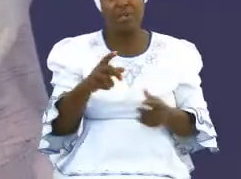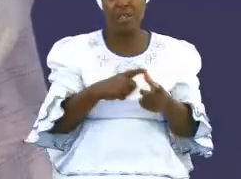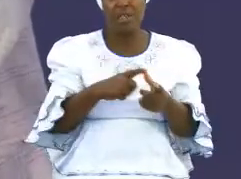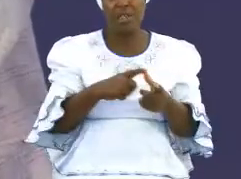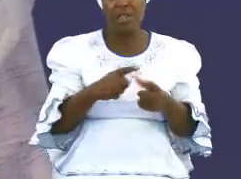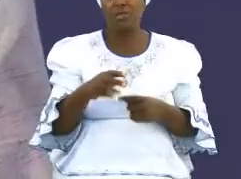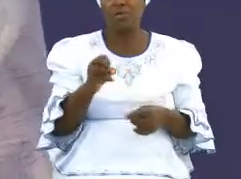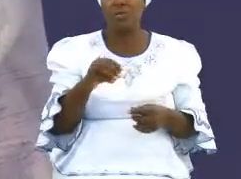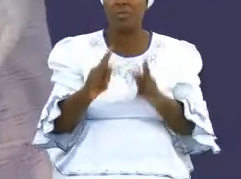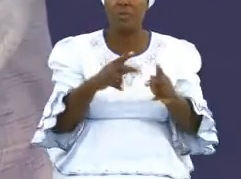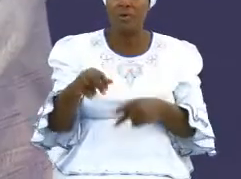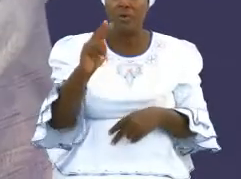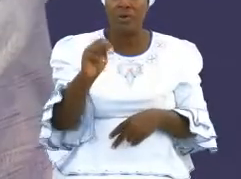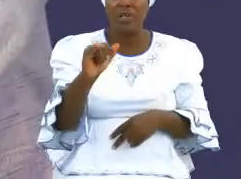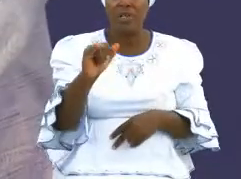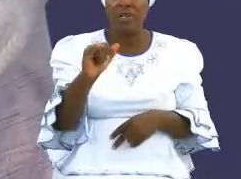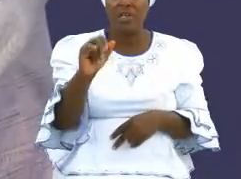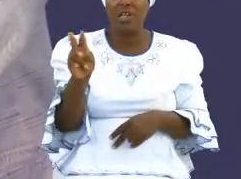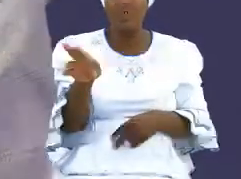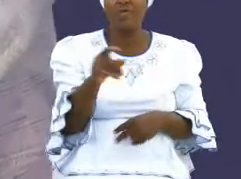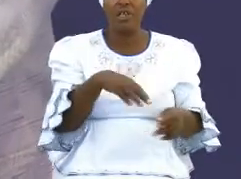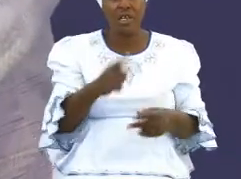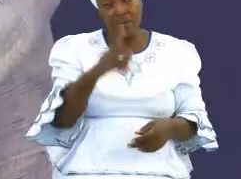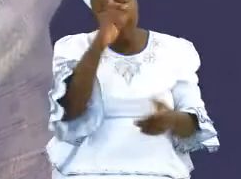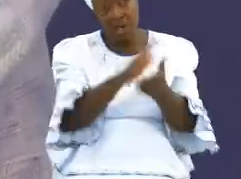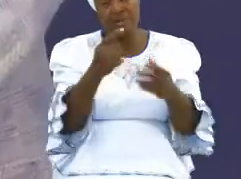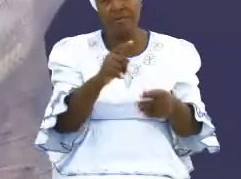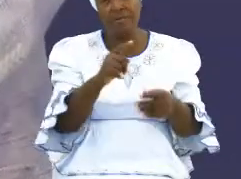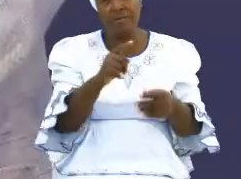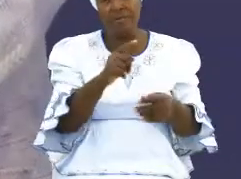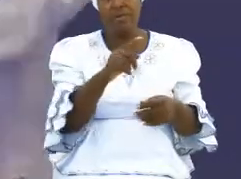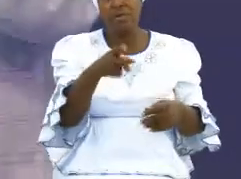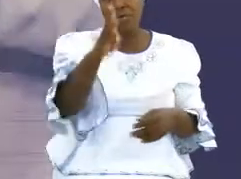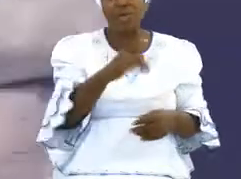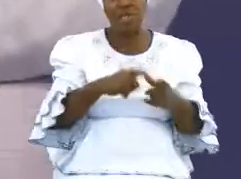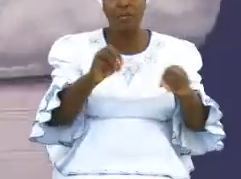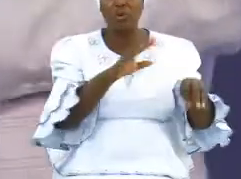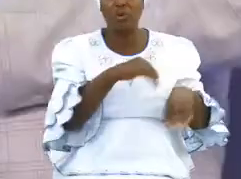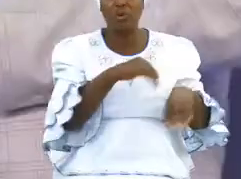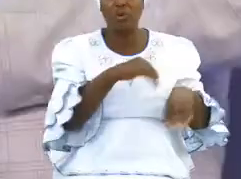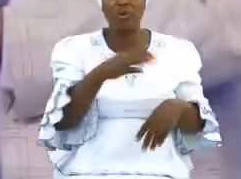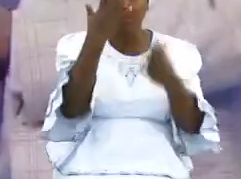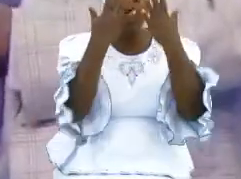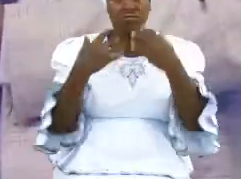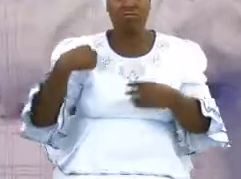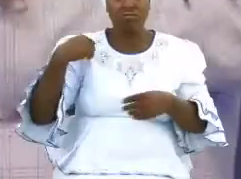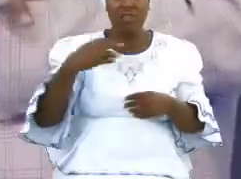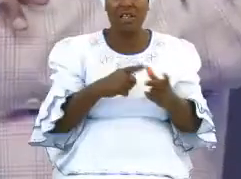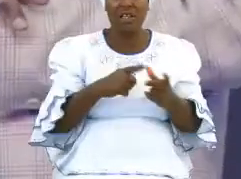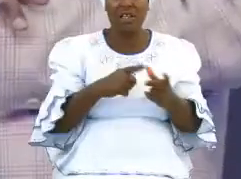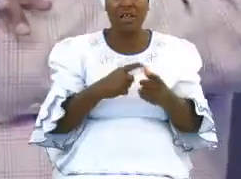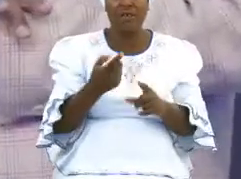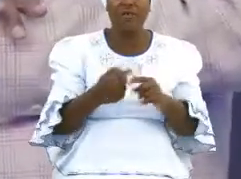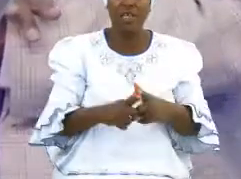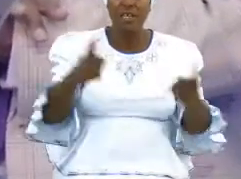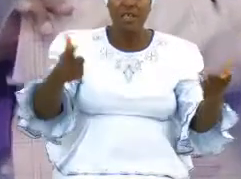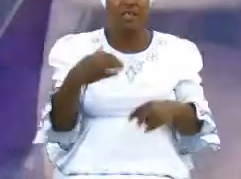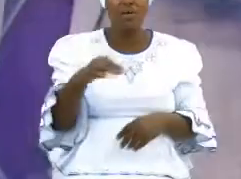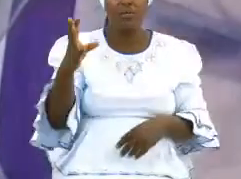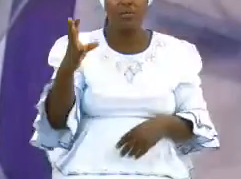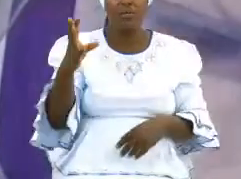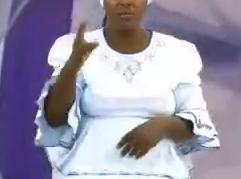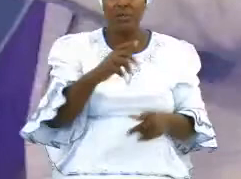God and proclaimed a fast and put on sackcloth from the greatest of them, even to the least of